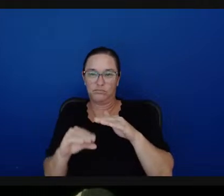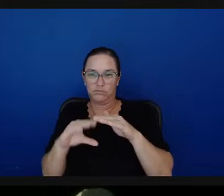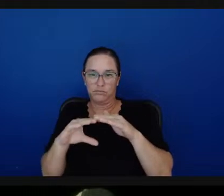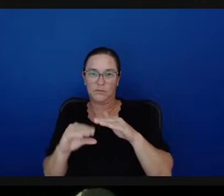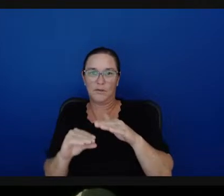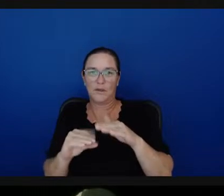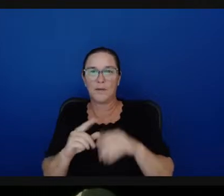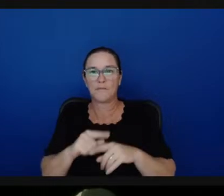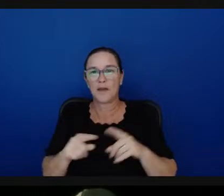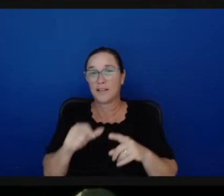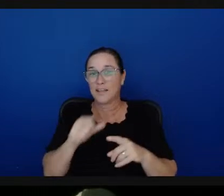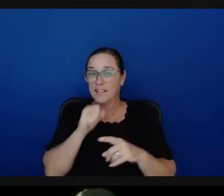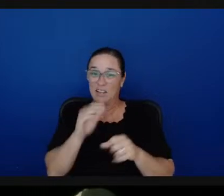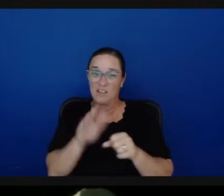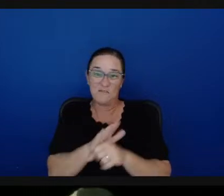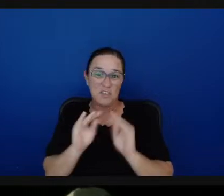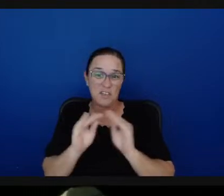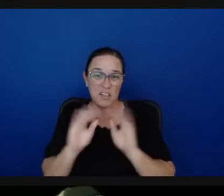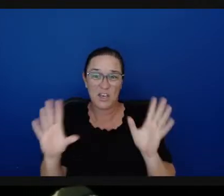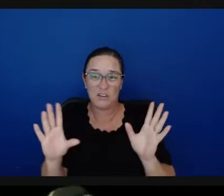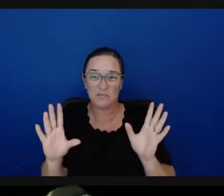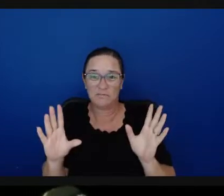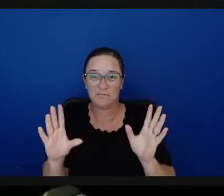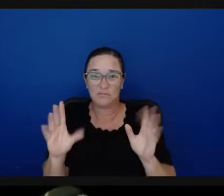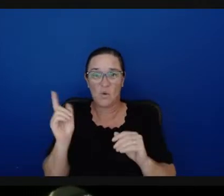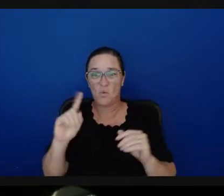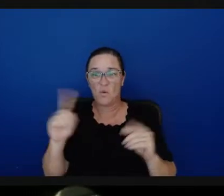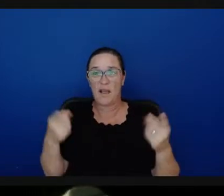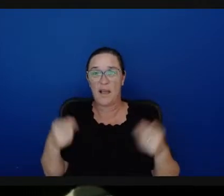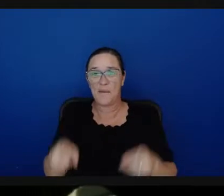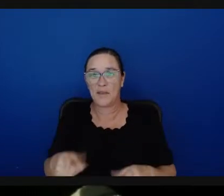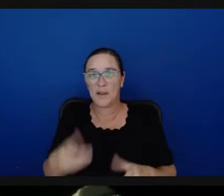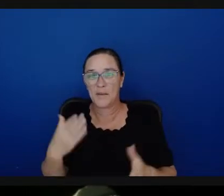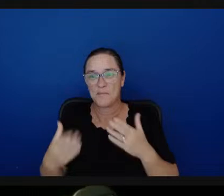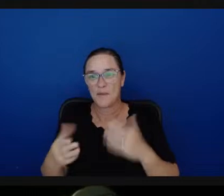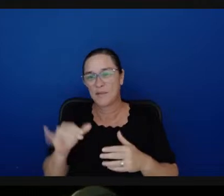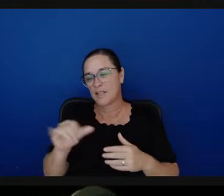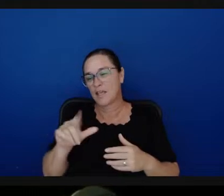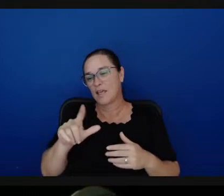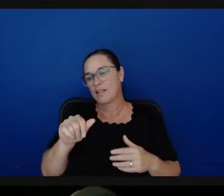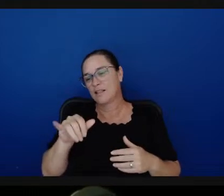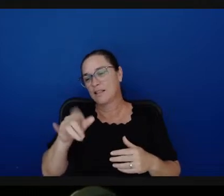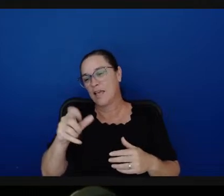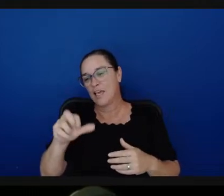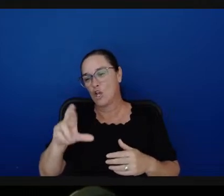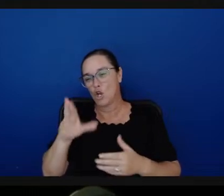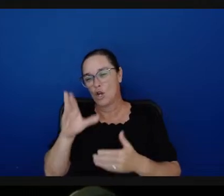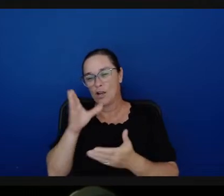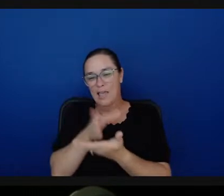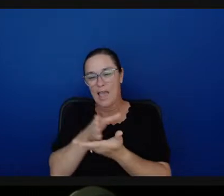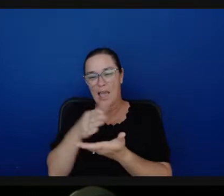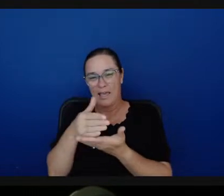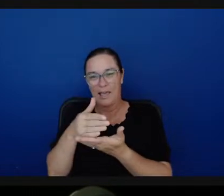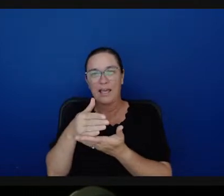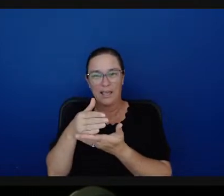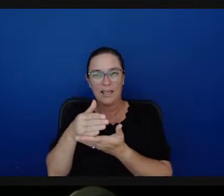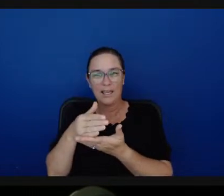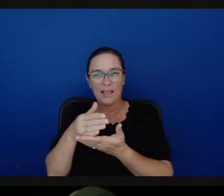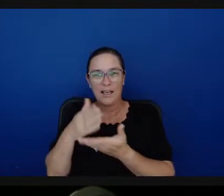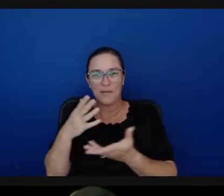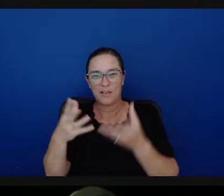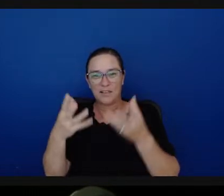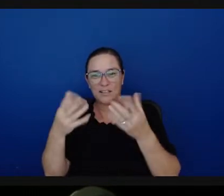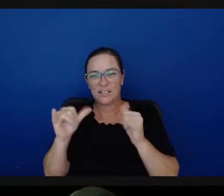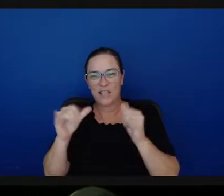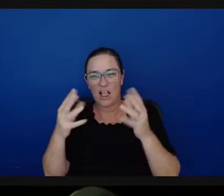But it's not quite clear exactly where it is, right? There's likely like a layer cake of lava flows that are hard and still gooey